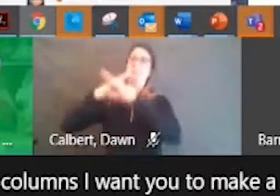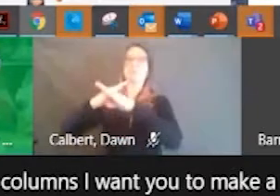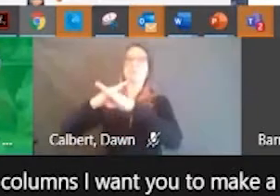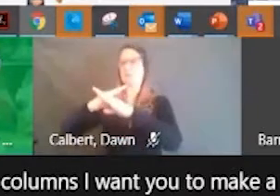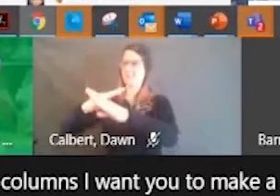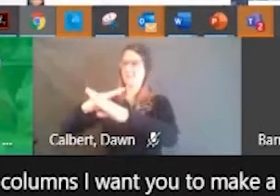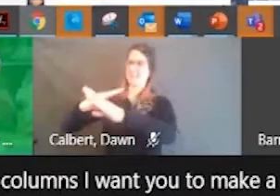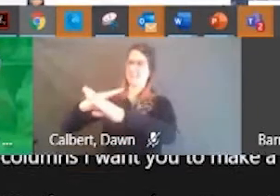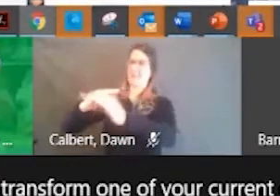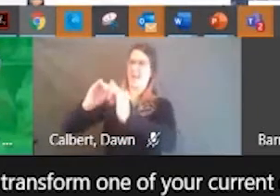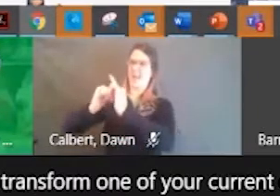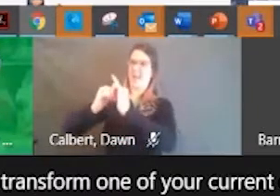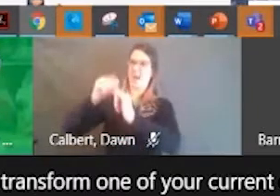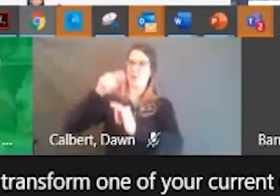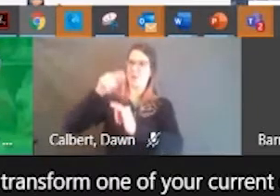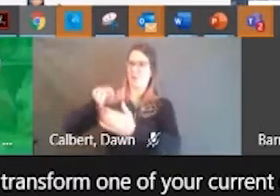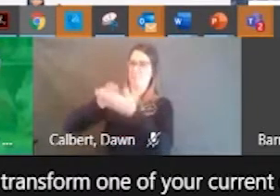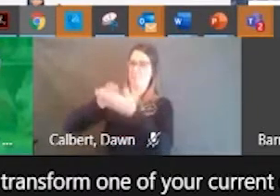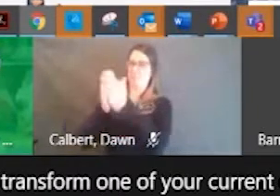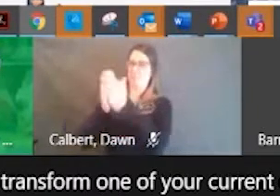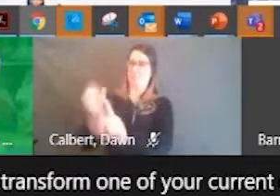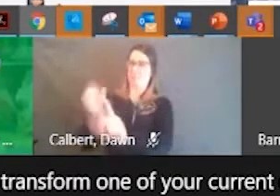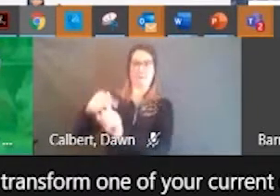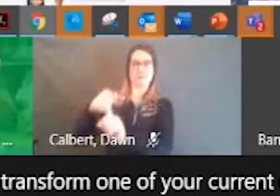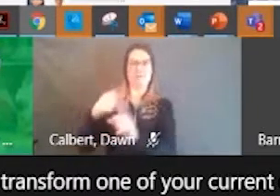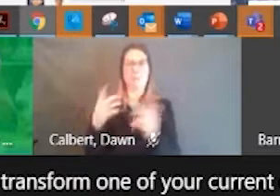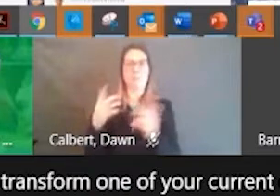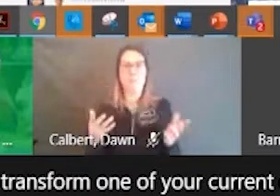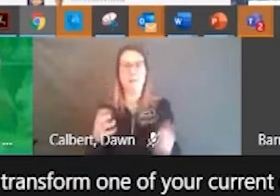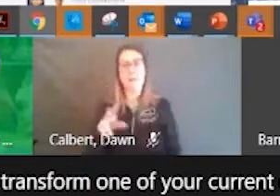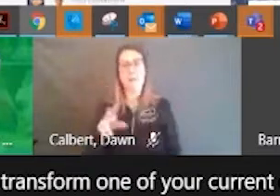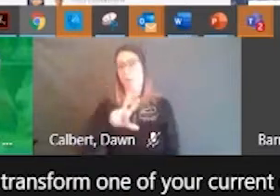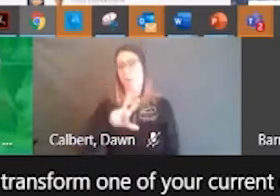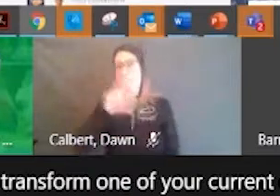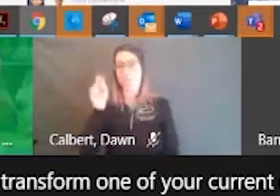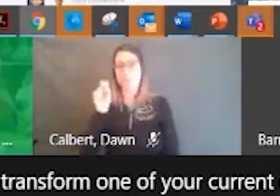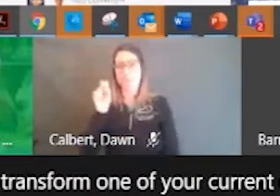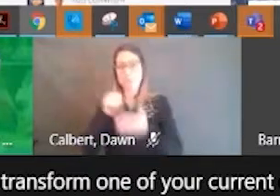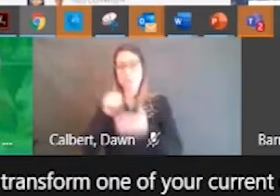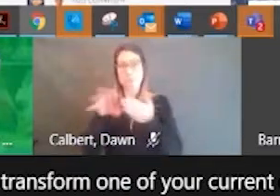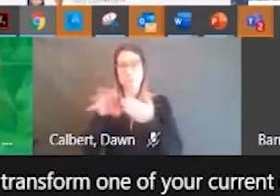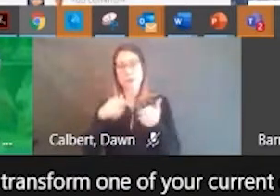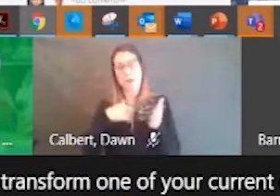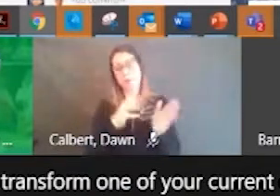So I just spoke with 30 kids from one of our